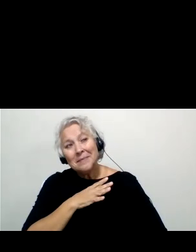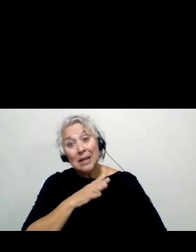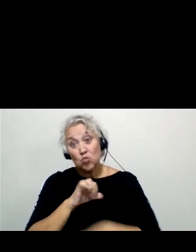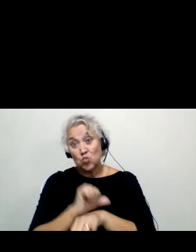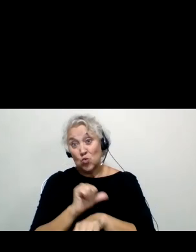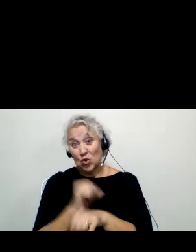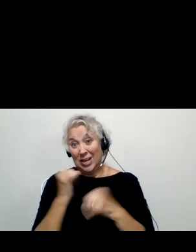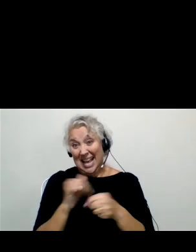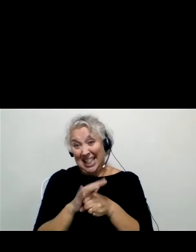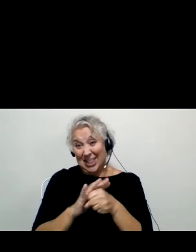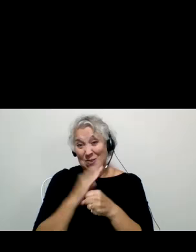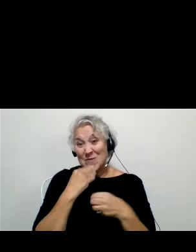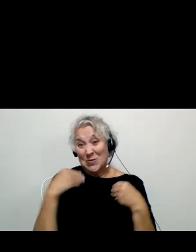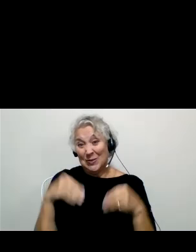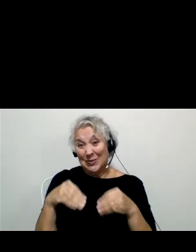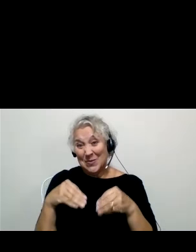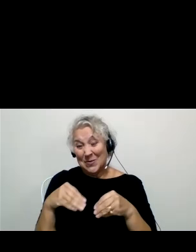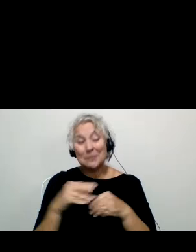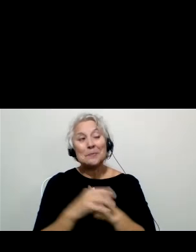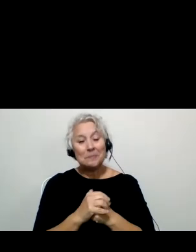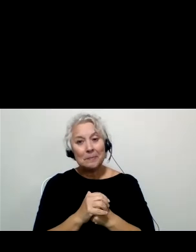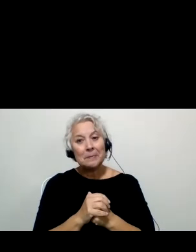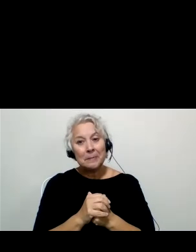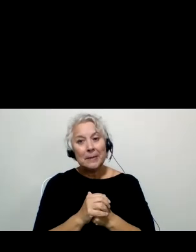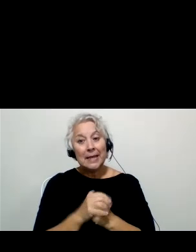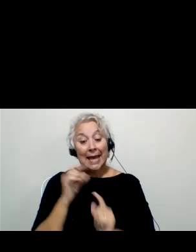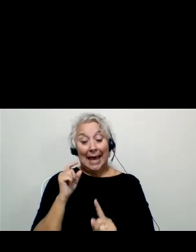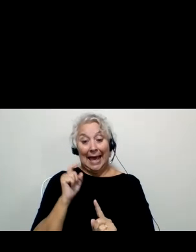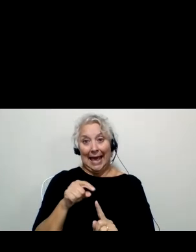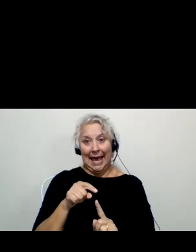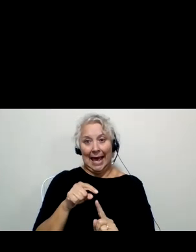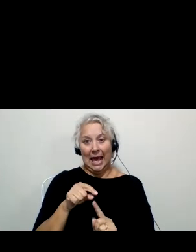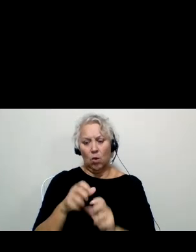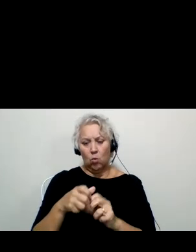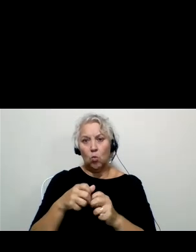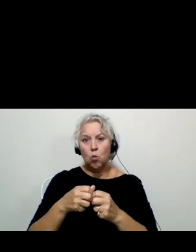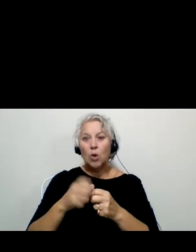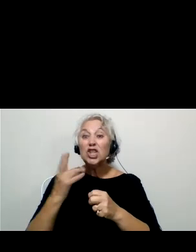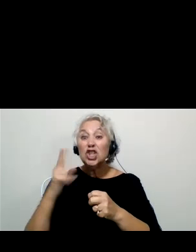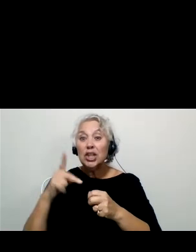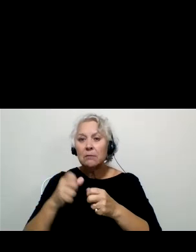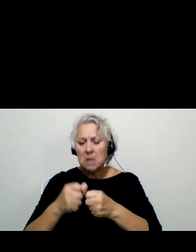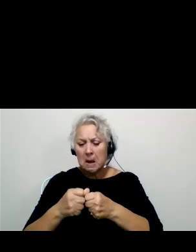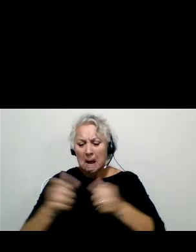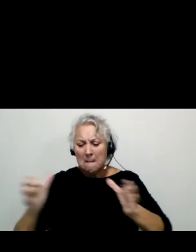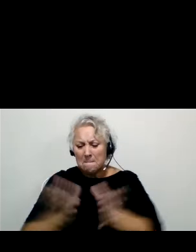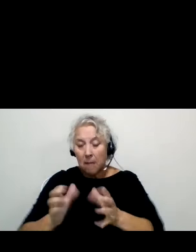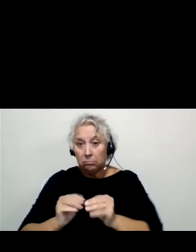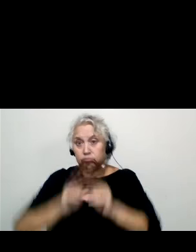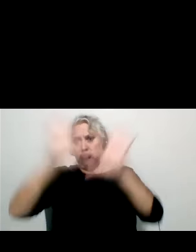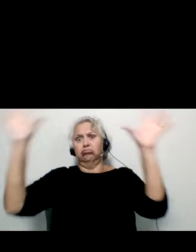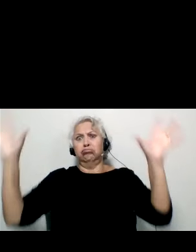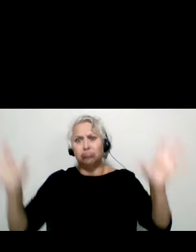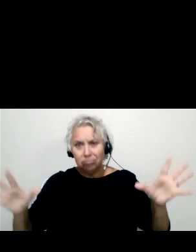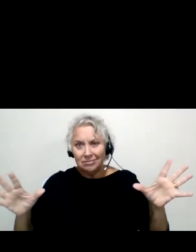now at a local grocery store. And he would open a bag of chips and pop it open and chips would go everywhere. That's